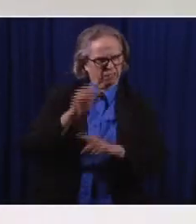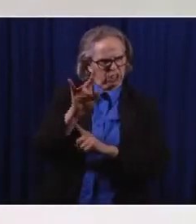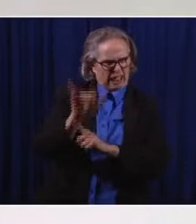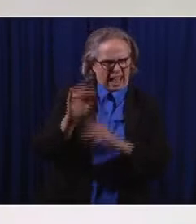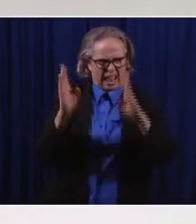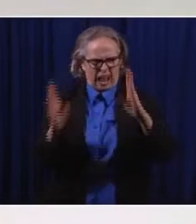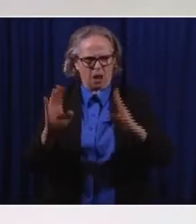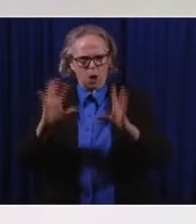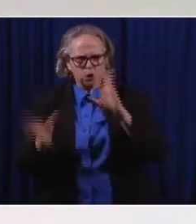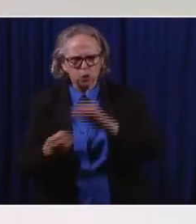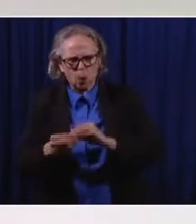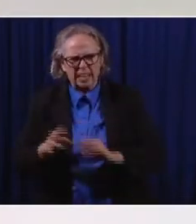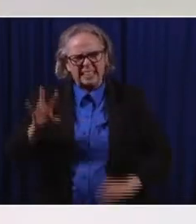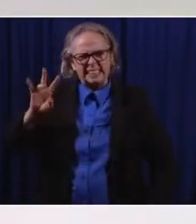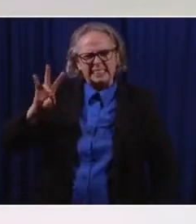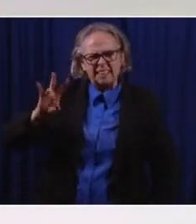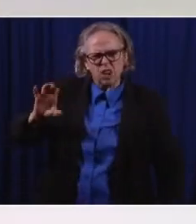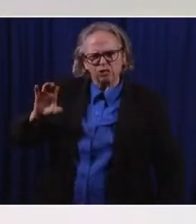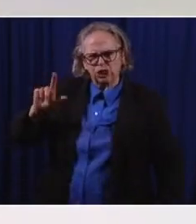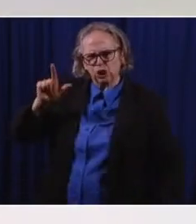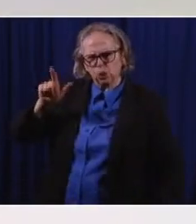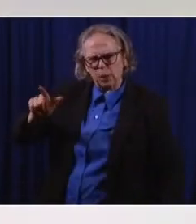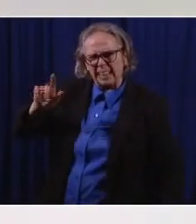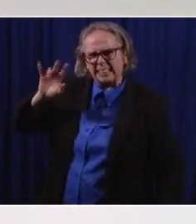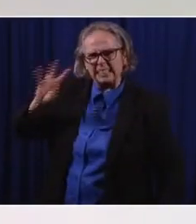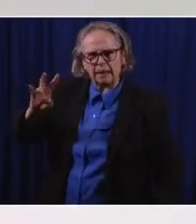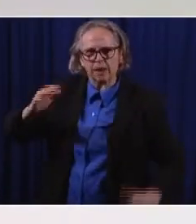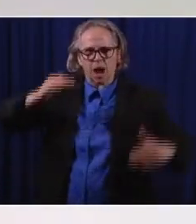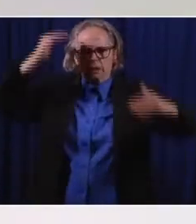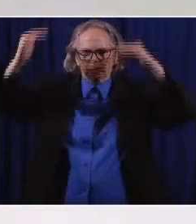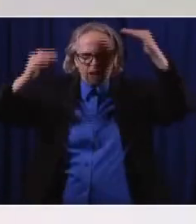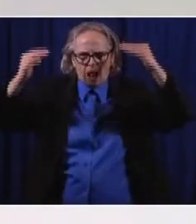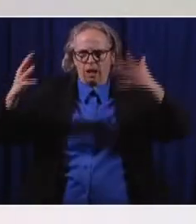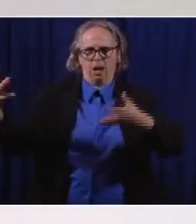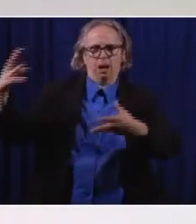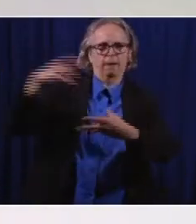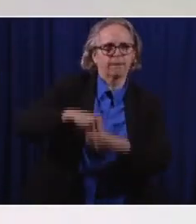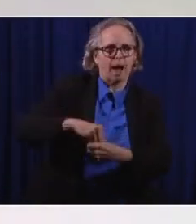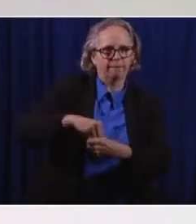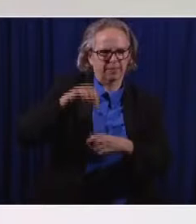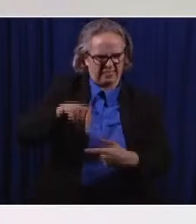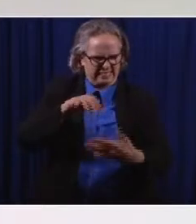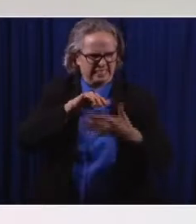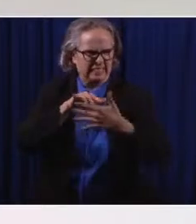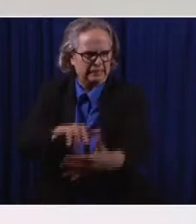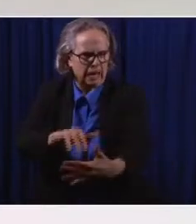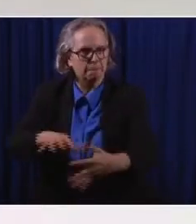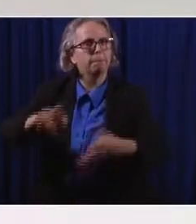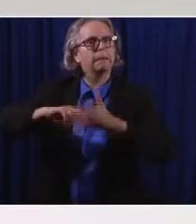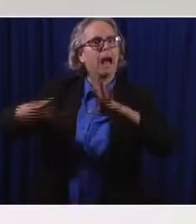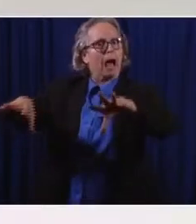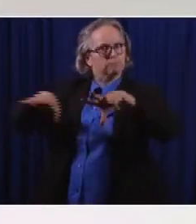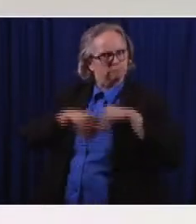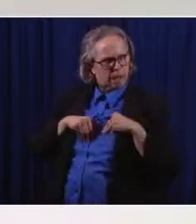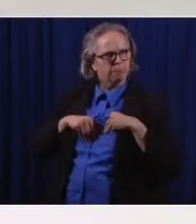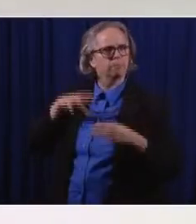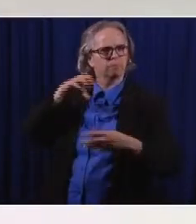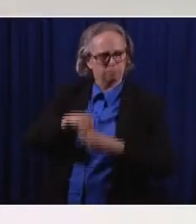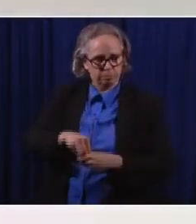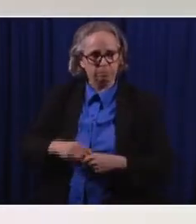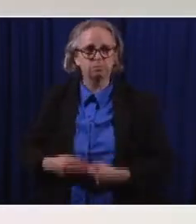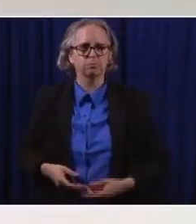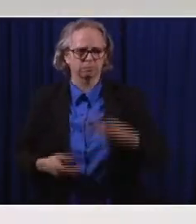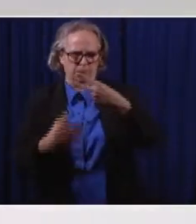727 Ohio adults participated in the research. And once the laboratory assays were done, we combined those findings using